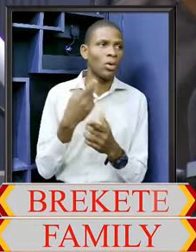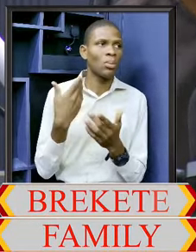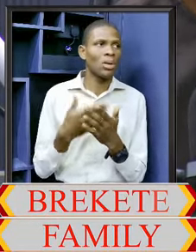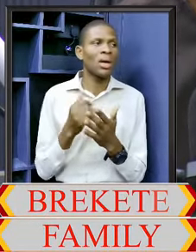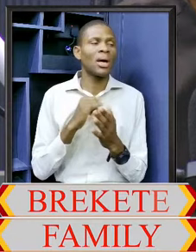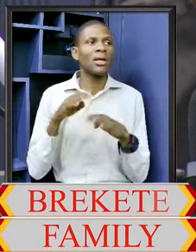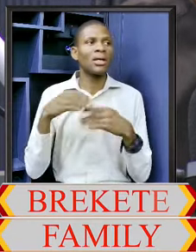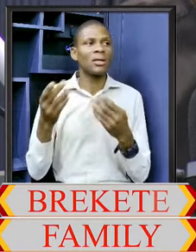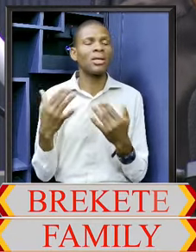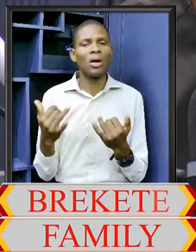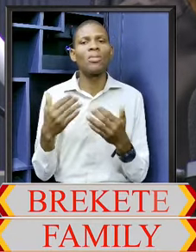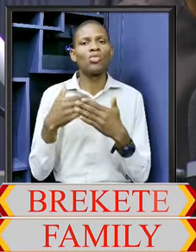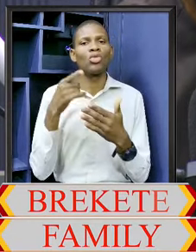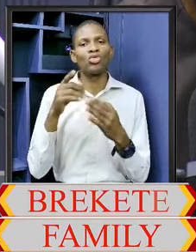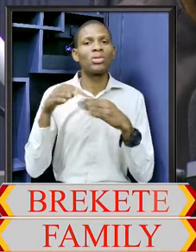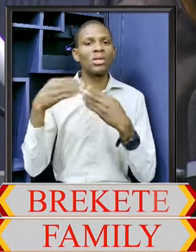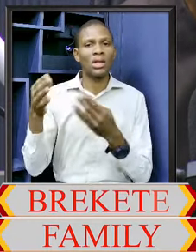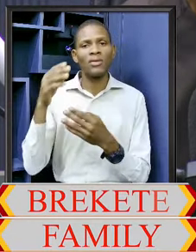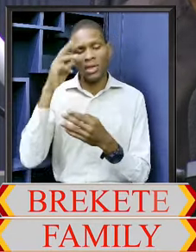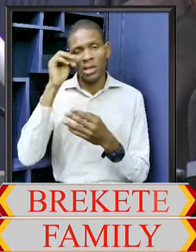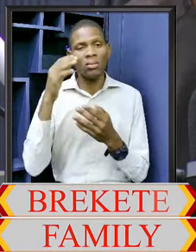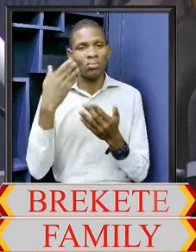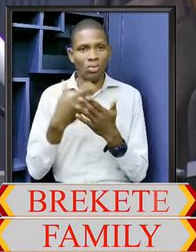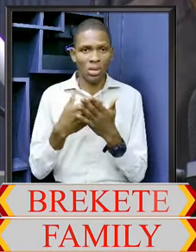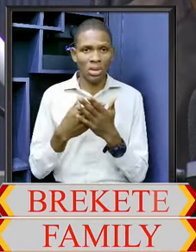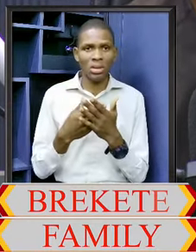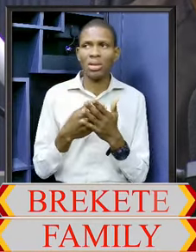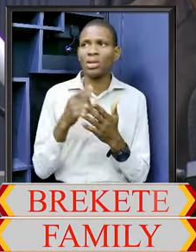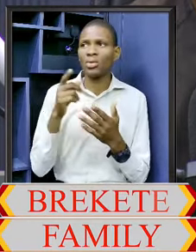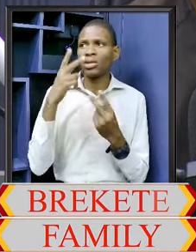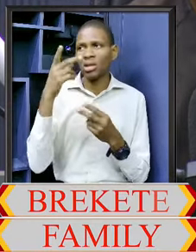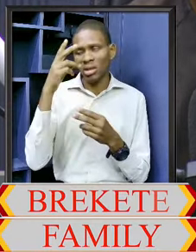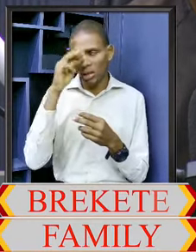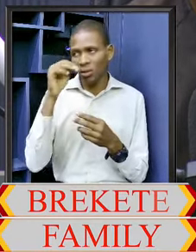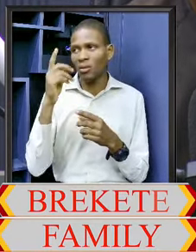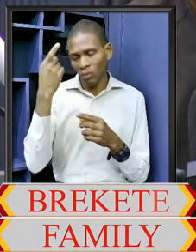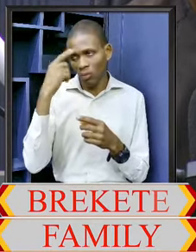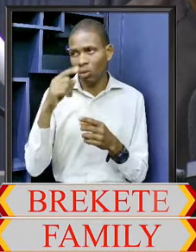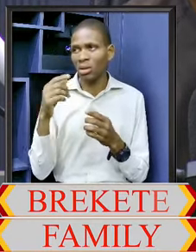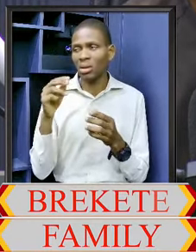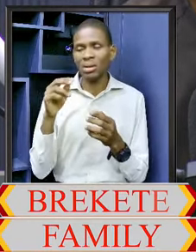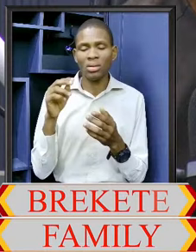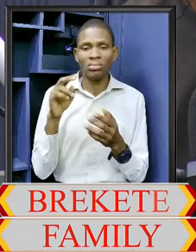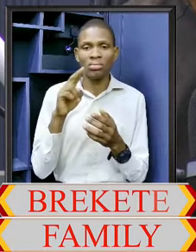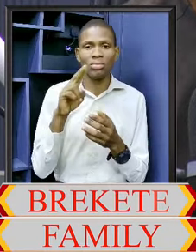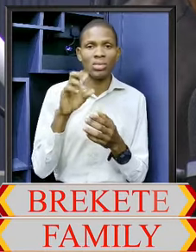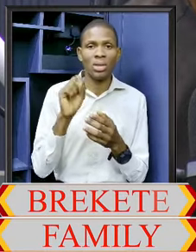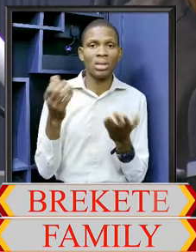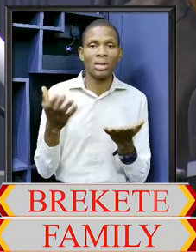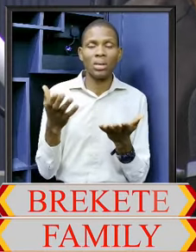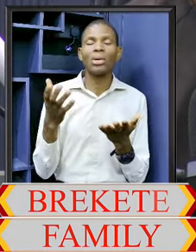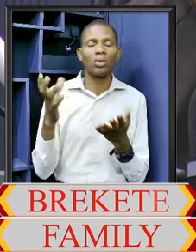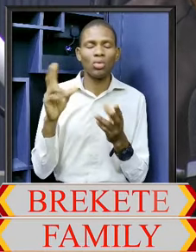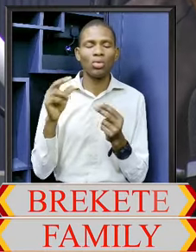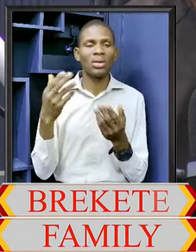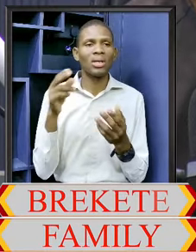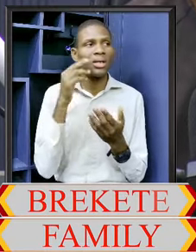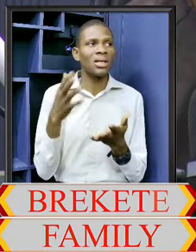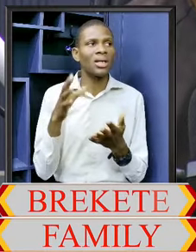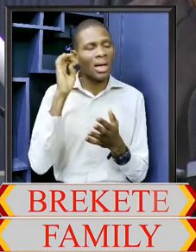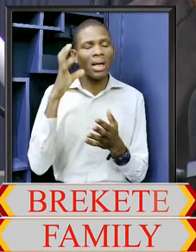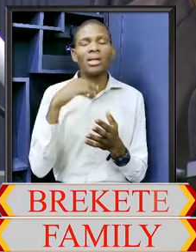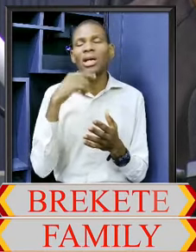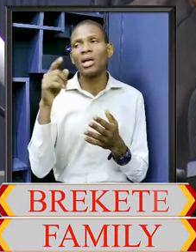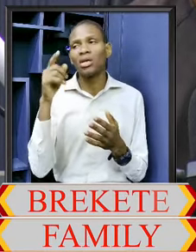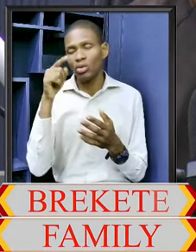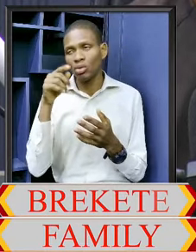gave him, he now said before you give him the money, you now for US you see him. No, I'm for Nigerian. You see him for Nigeria? Yes. He can't tell you say they work